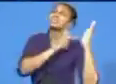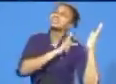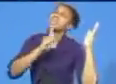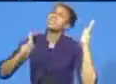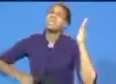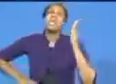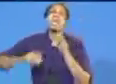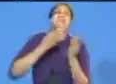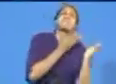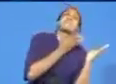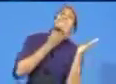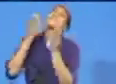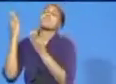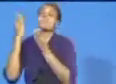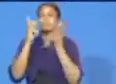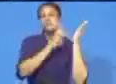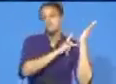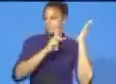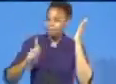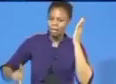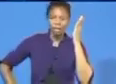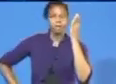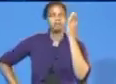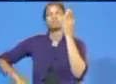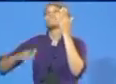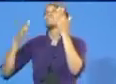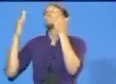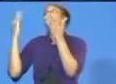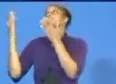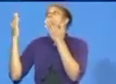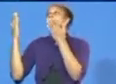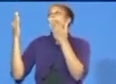take me to the King.